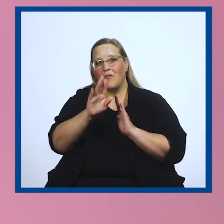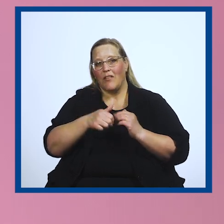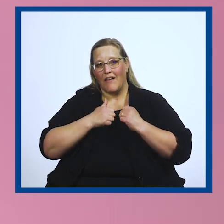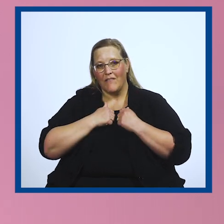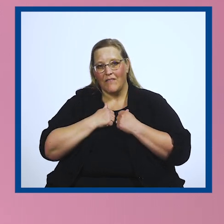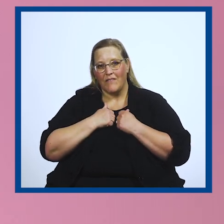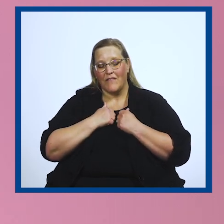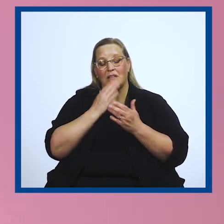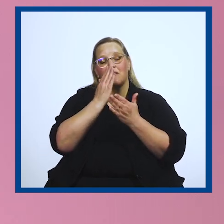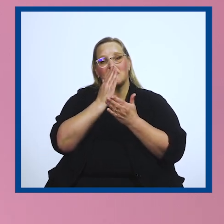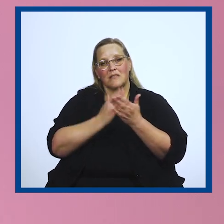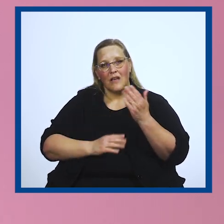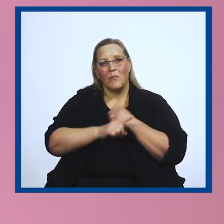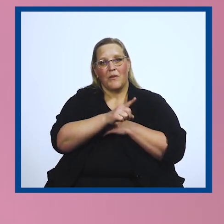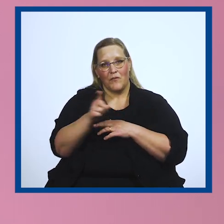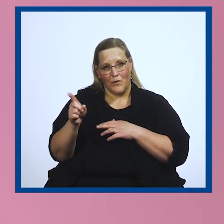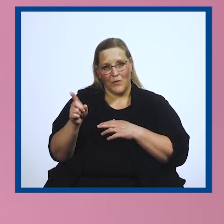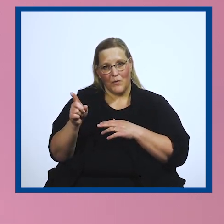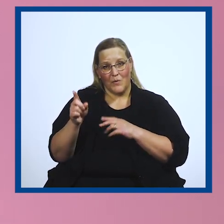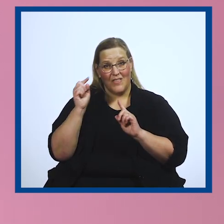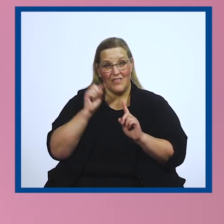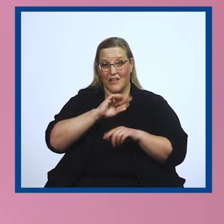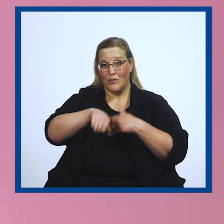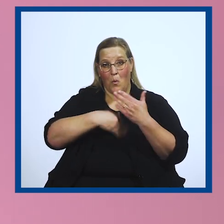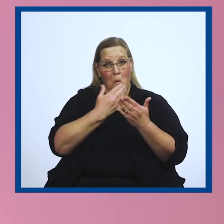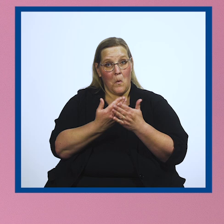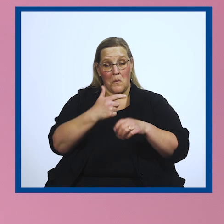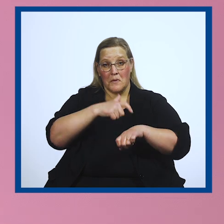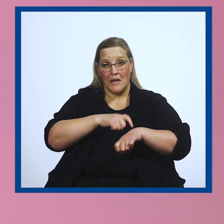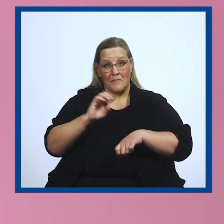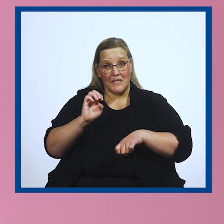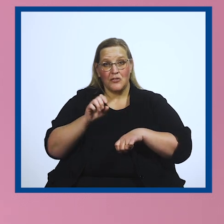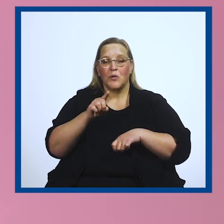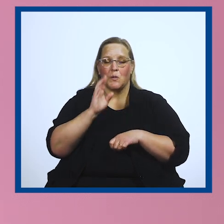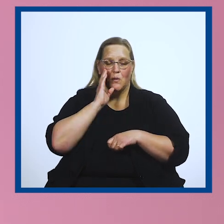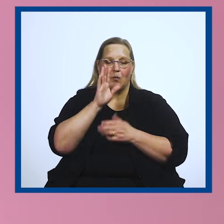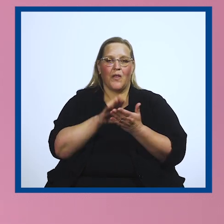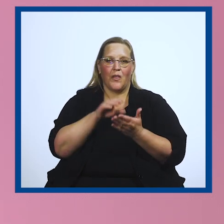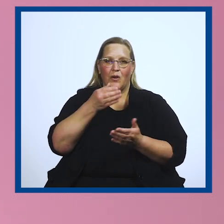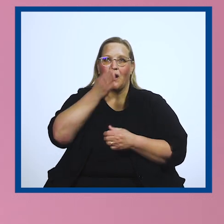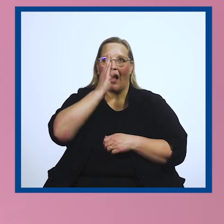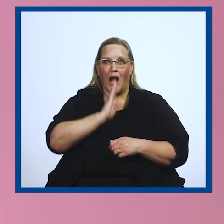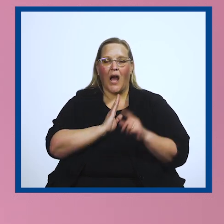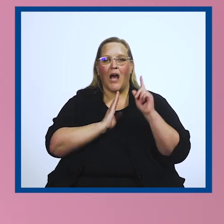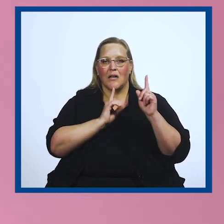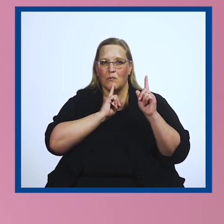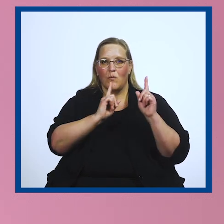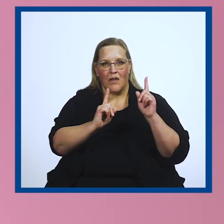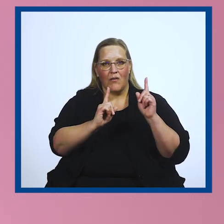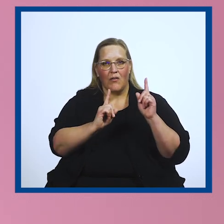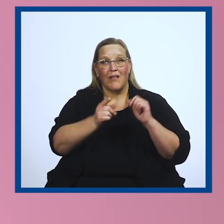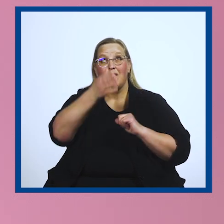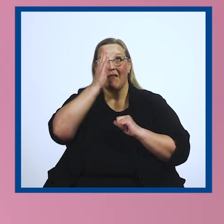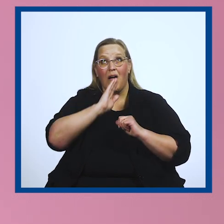you, this whole season is going to result in you learning that God is real and